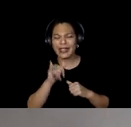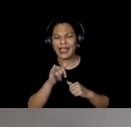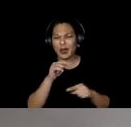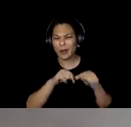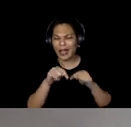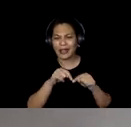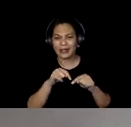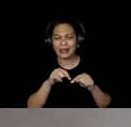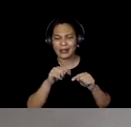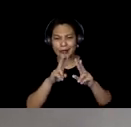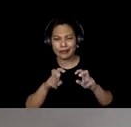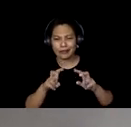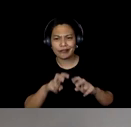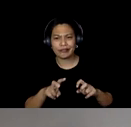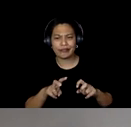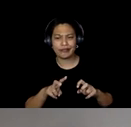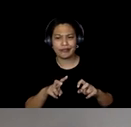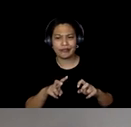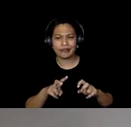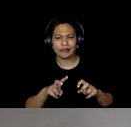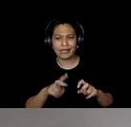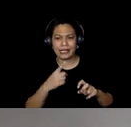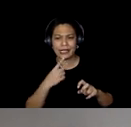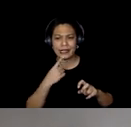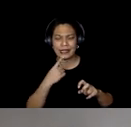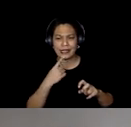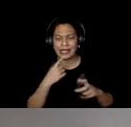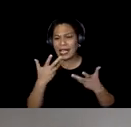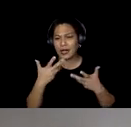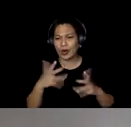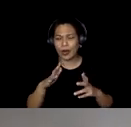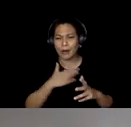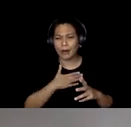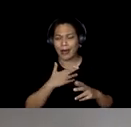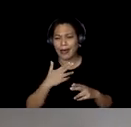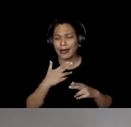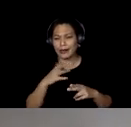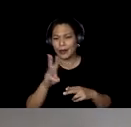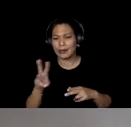like, I don't want my, link here, or this was posted in error.